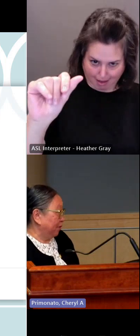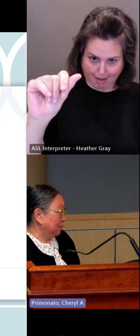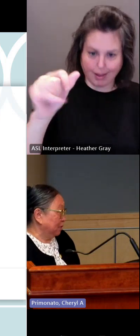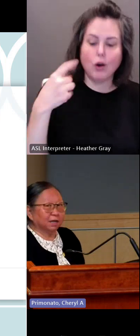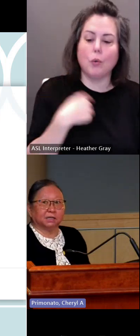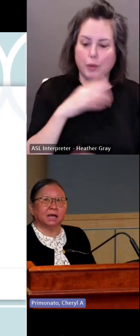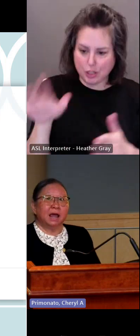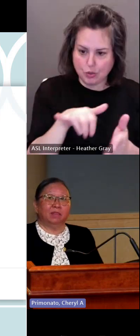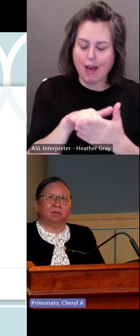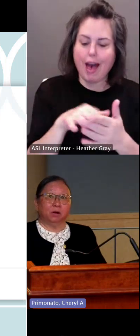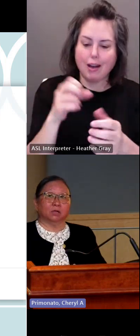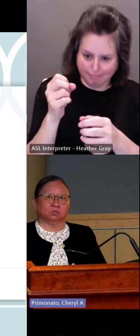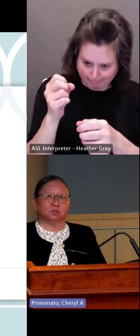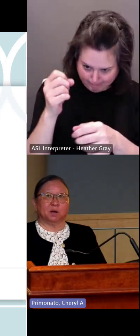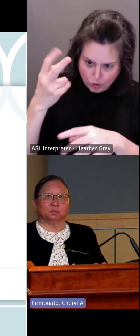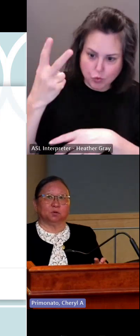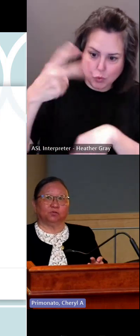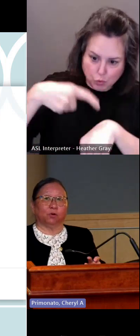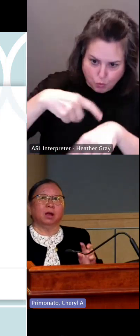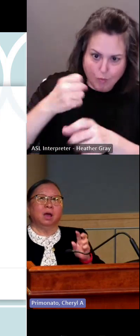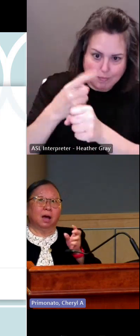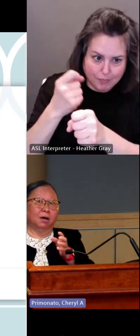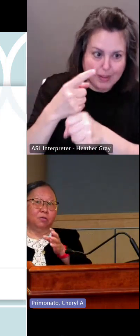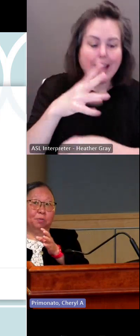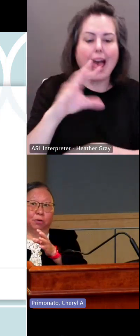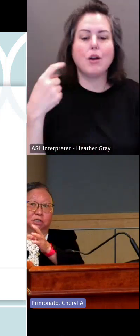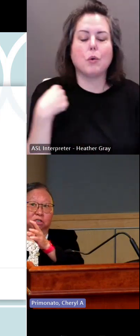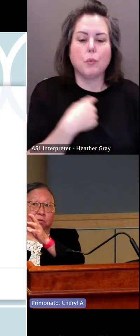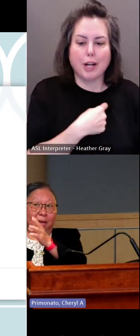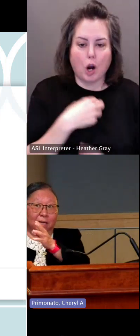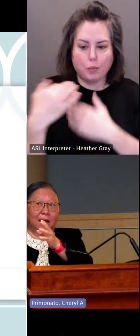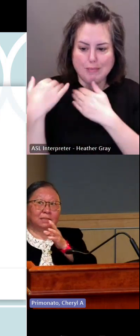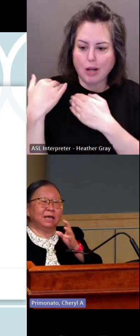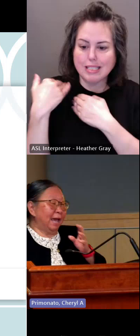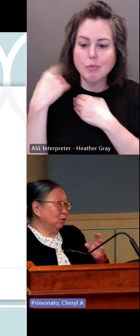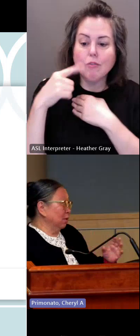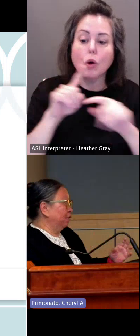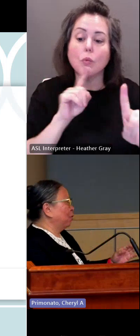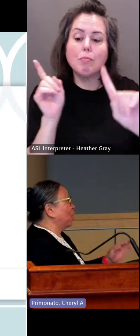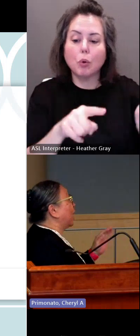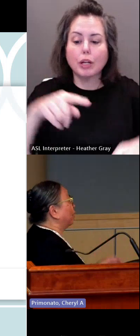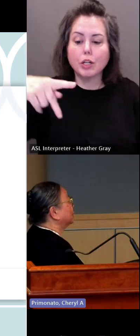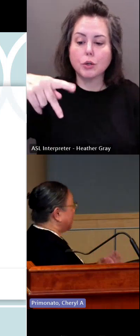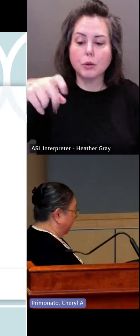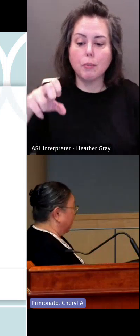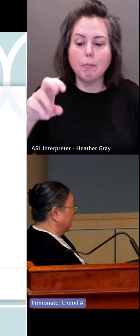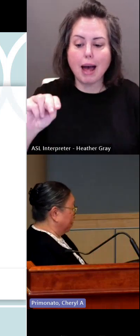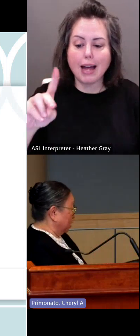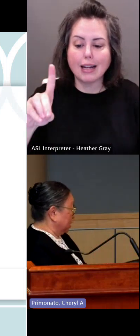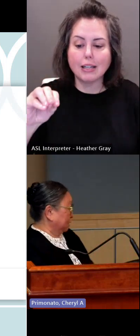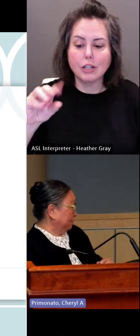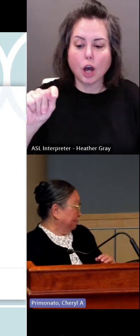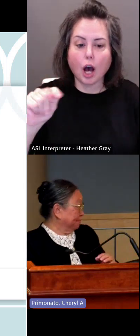our federally funded projects. And then we're also responsible for reporting to PennDOT annually for our